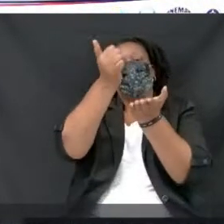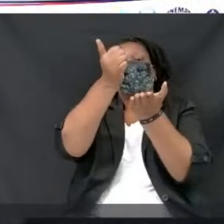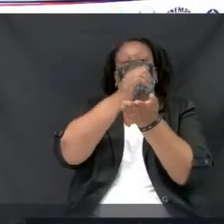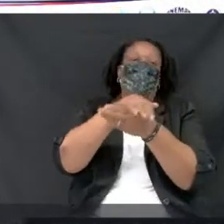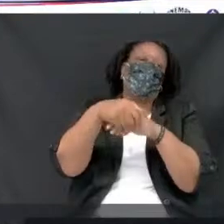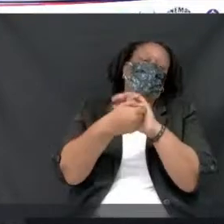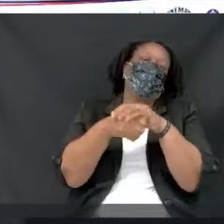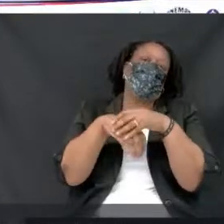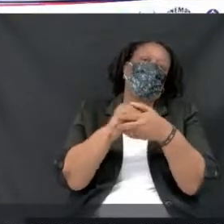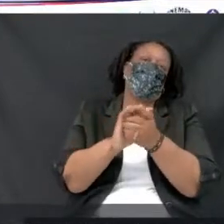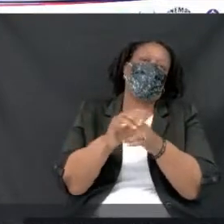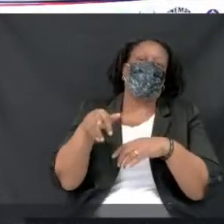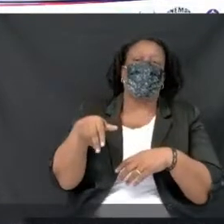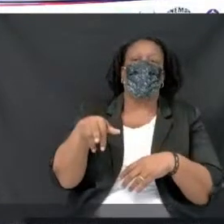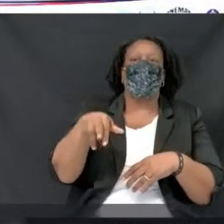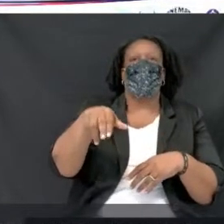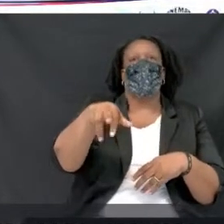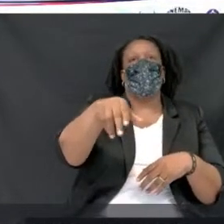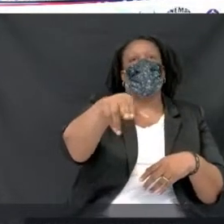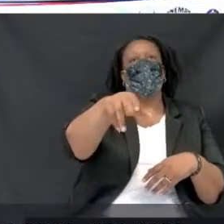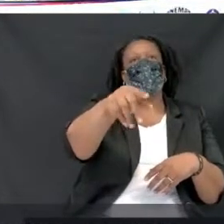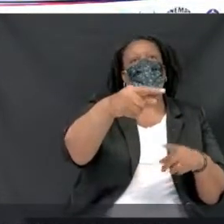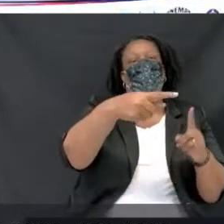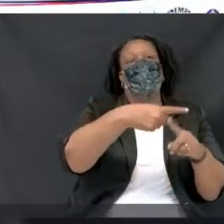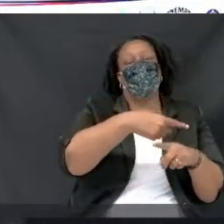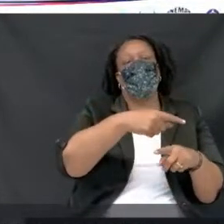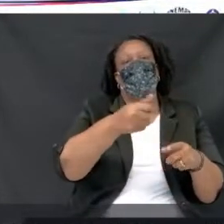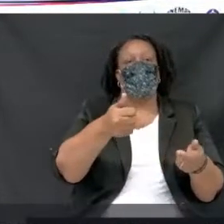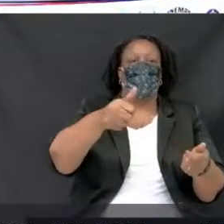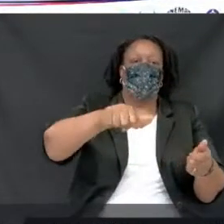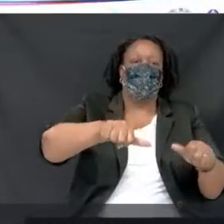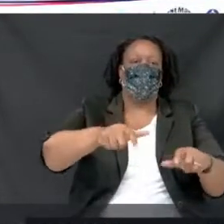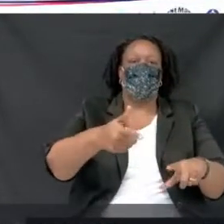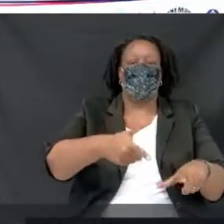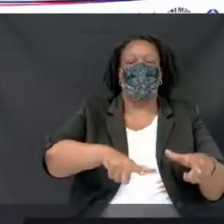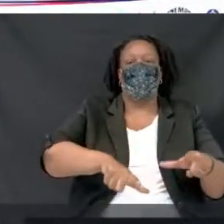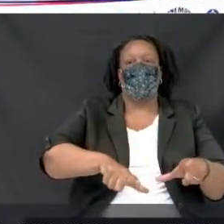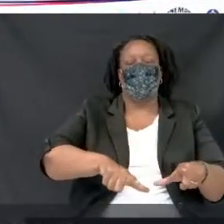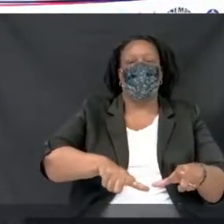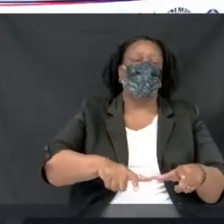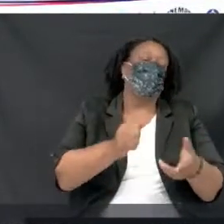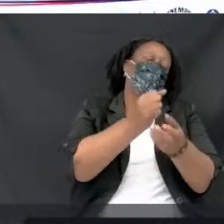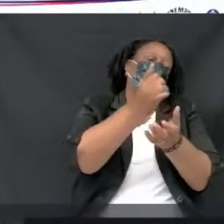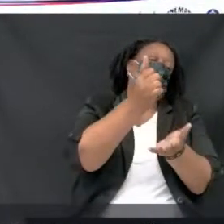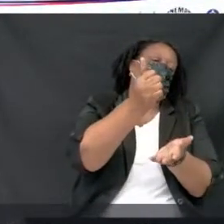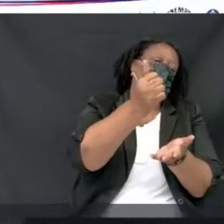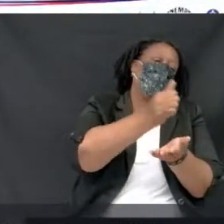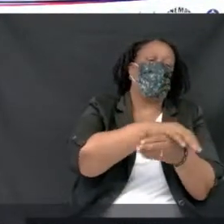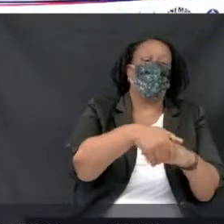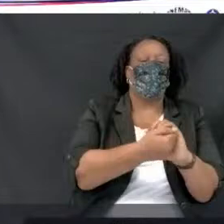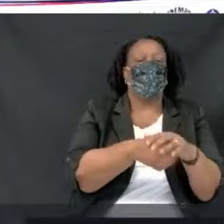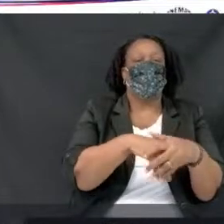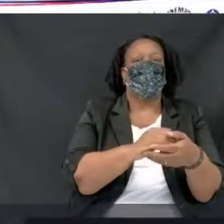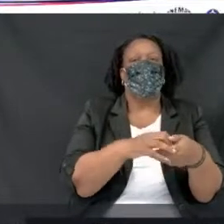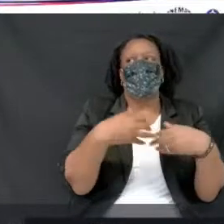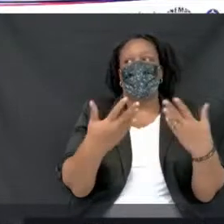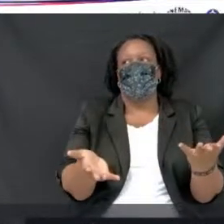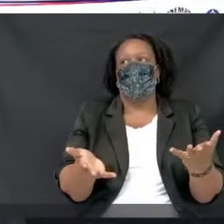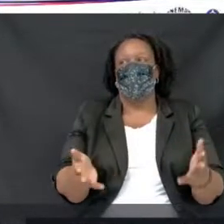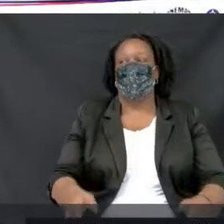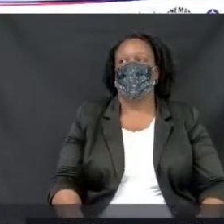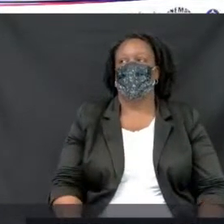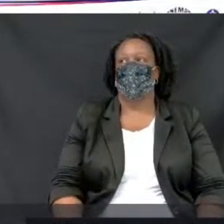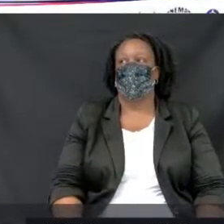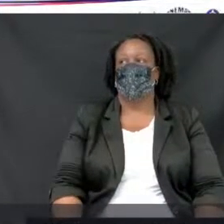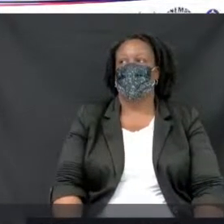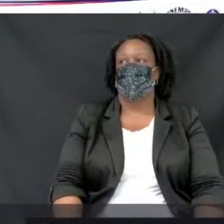can't vax and unvax participate in Carnival, vax and unvax are participating in Carnival. If you're vaccinated